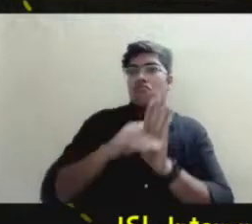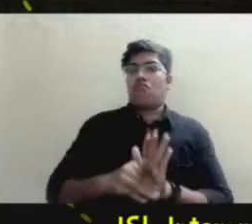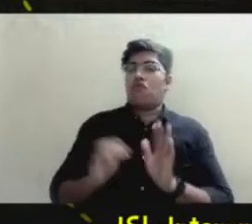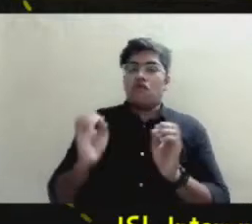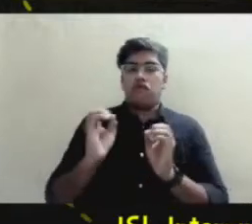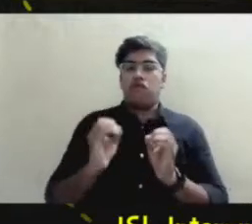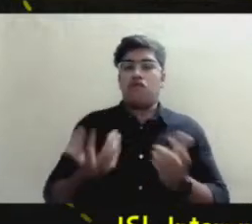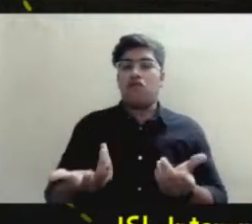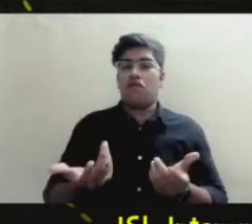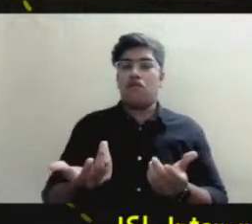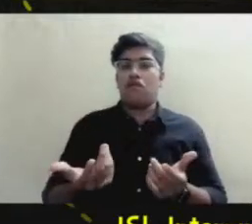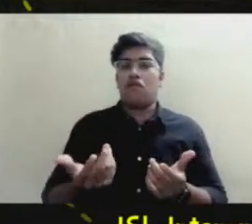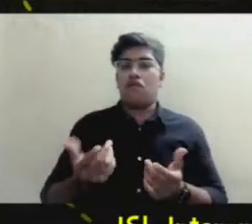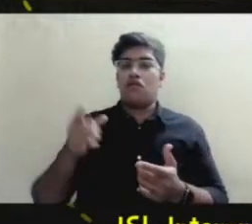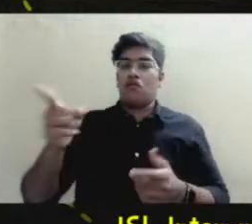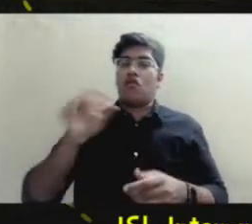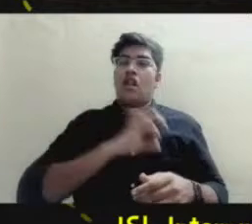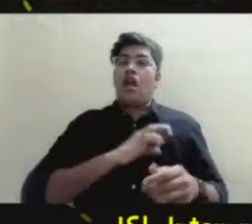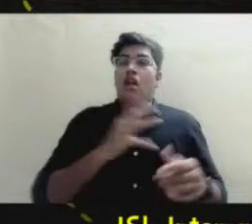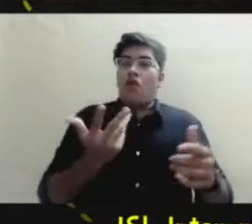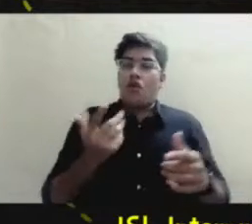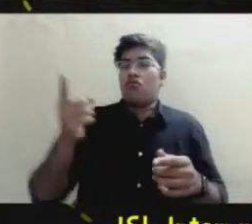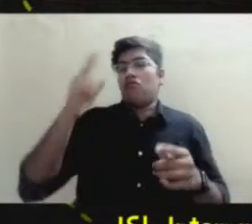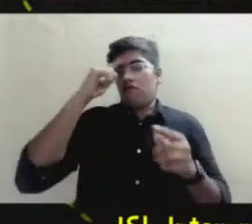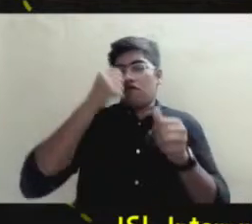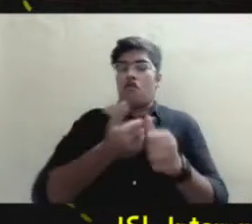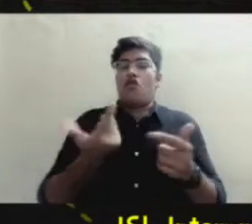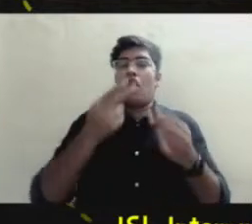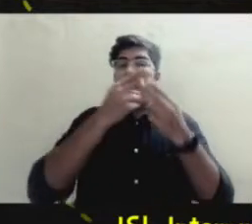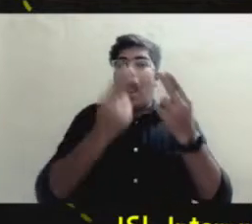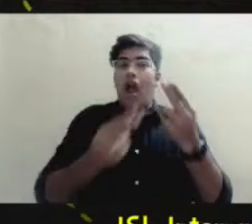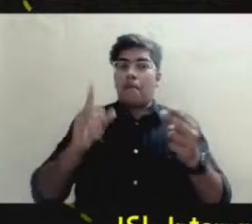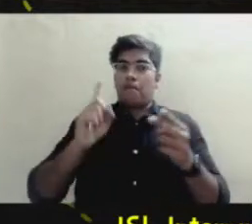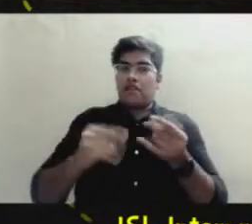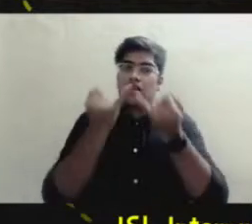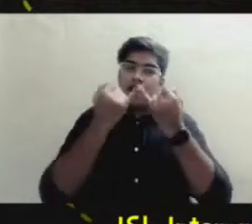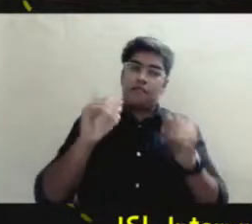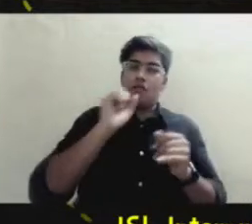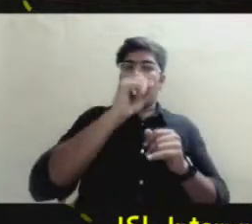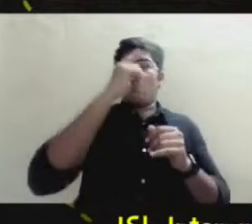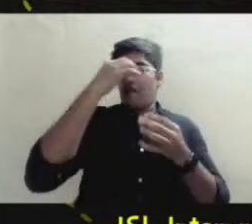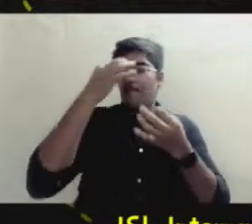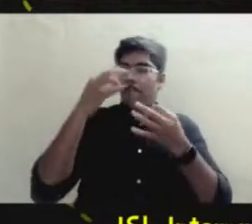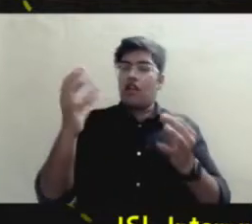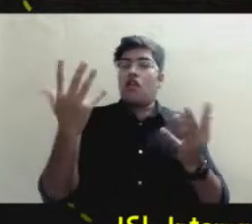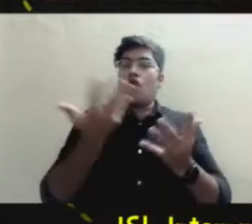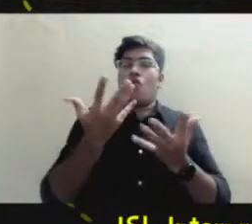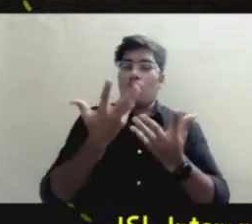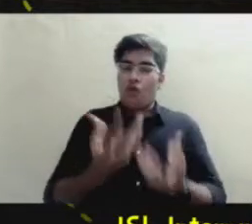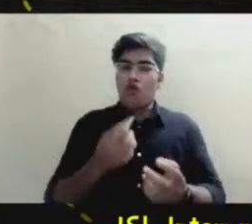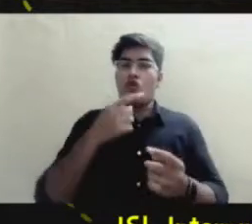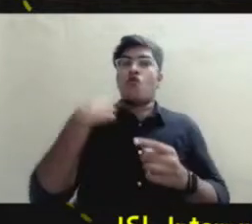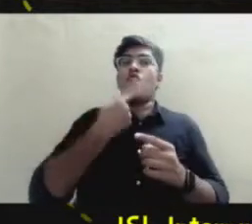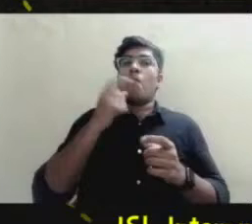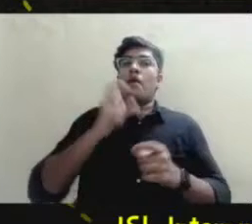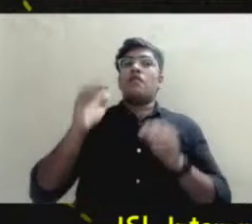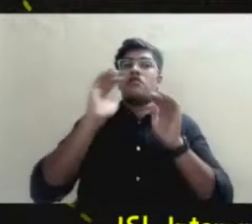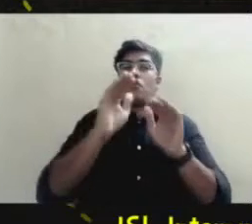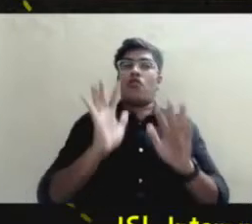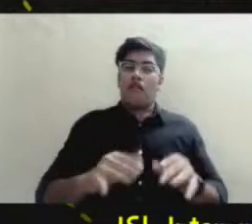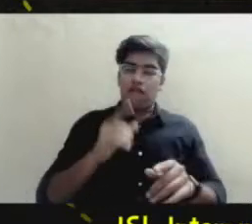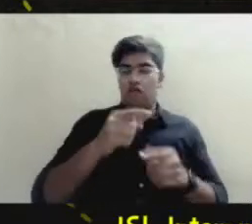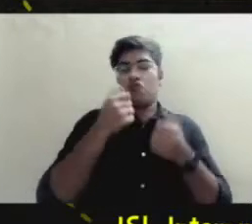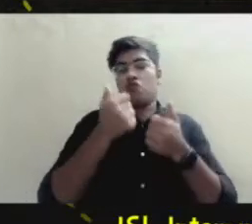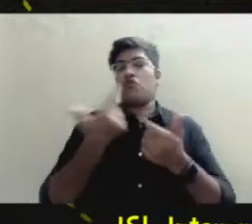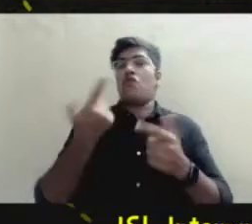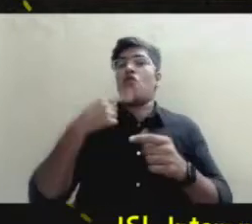think art must be made independently, and it's wonderful to have people who support you. It's wonderful to have people who